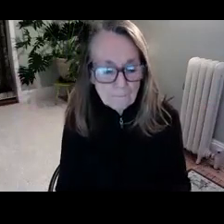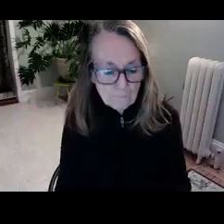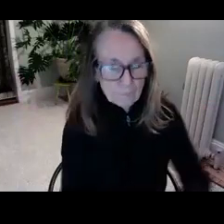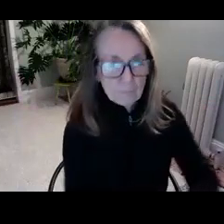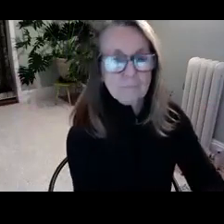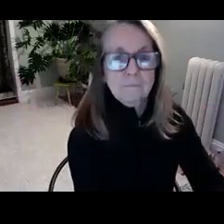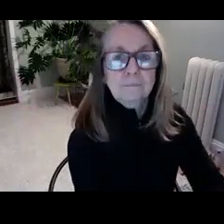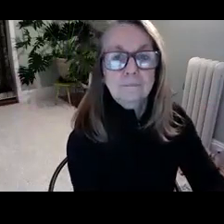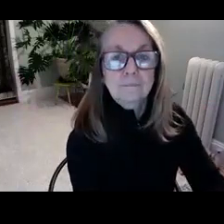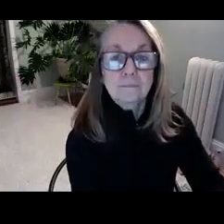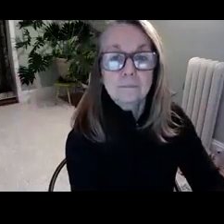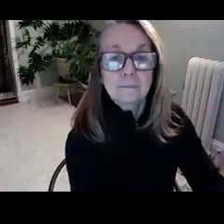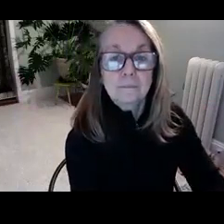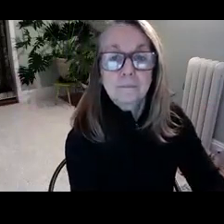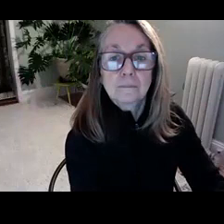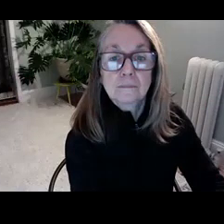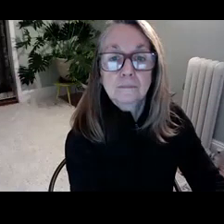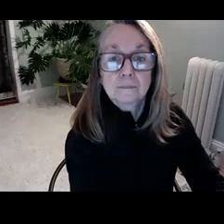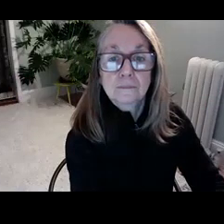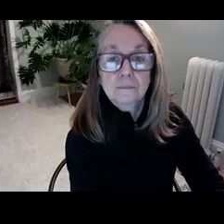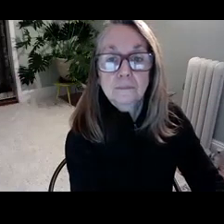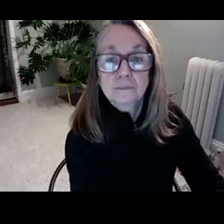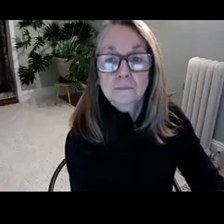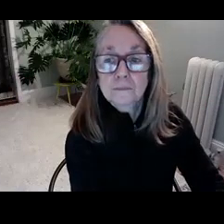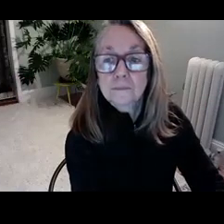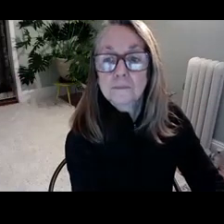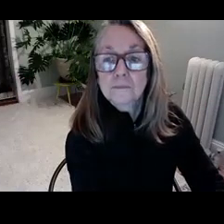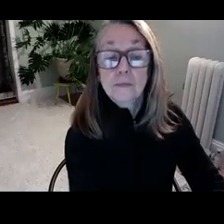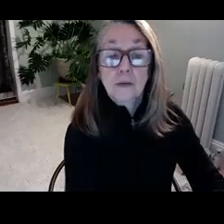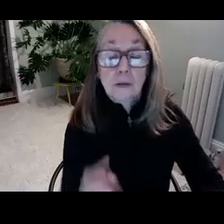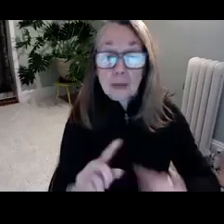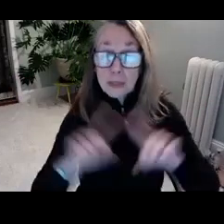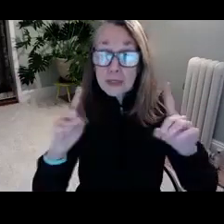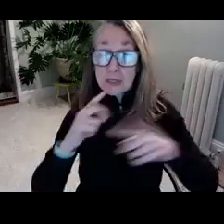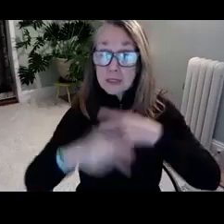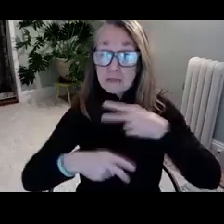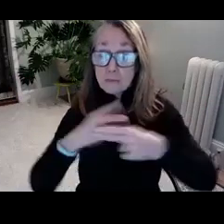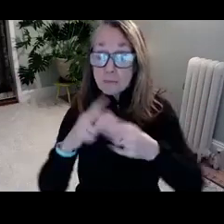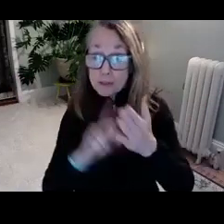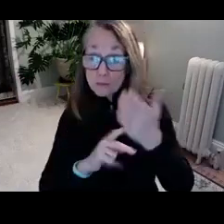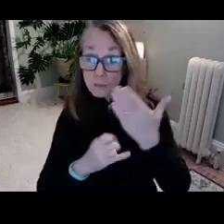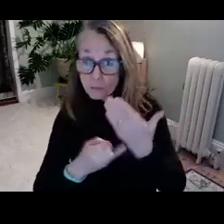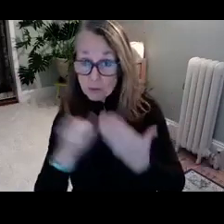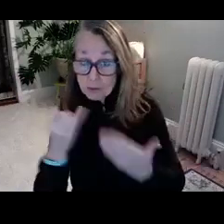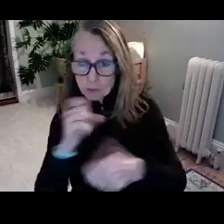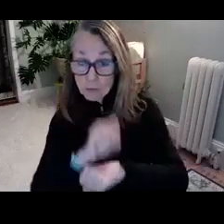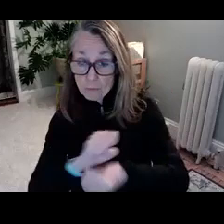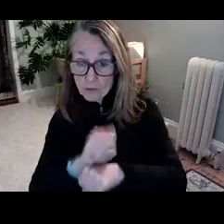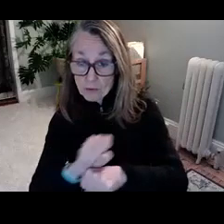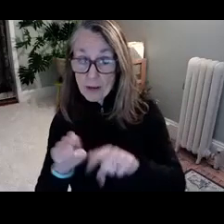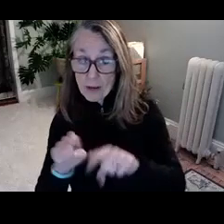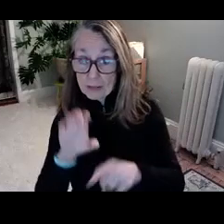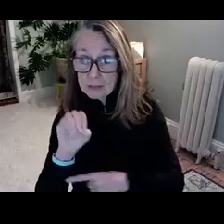In the past, this is an example of the different types of projects that we've worked on the ecosystem team. So in